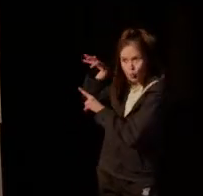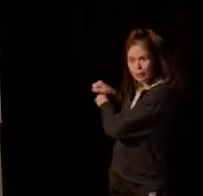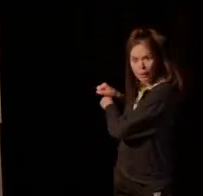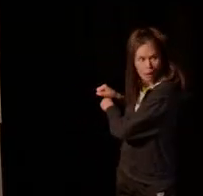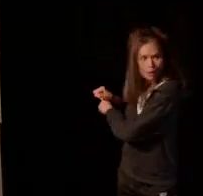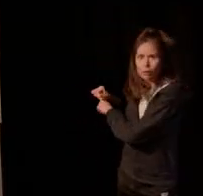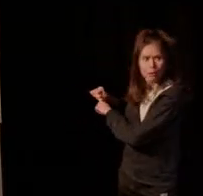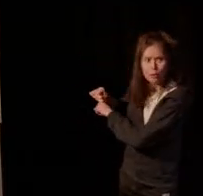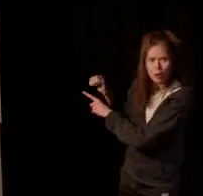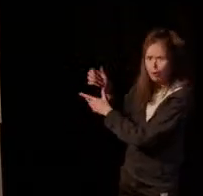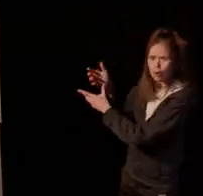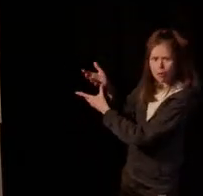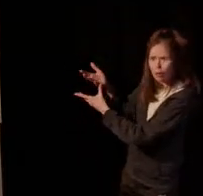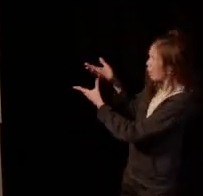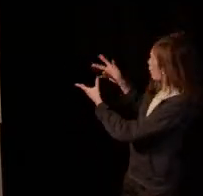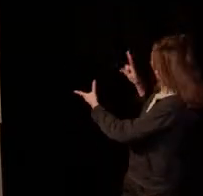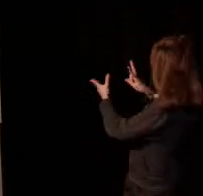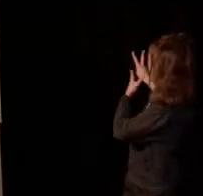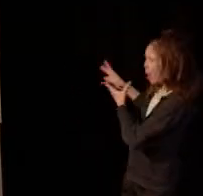Gone. Already.